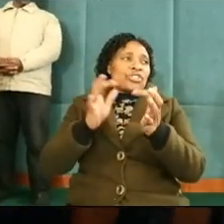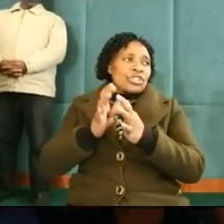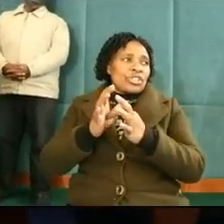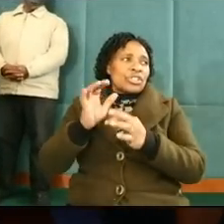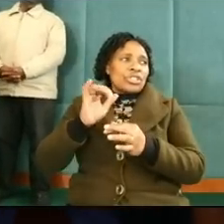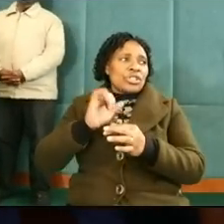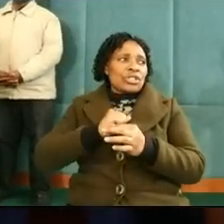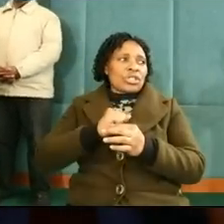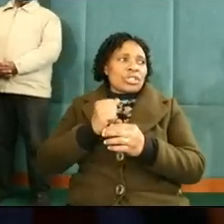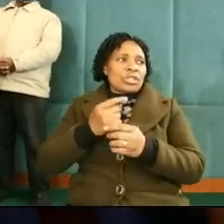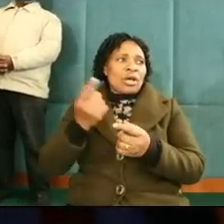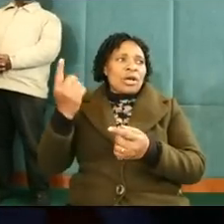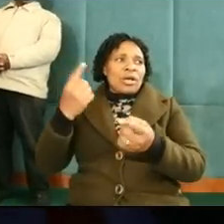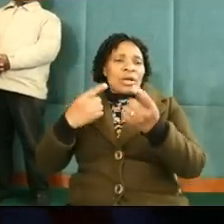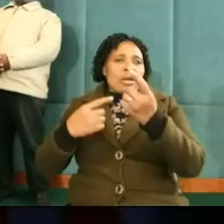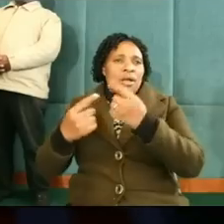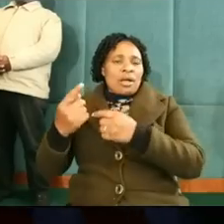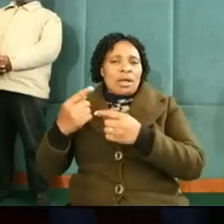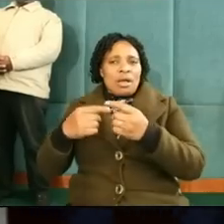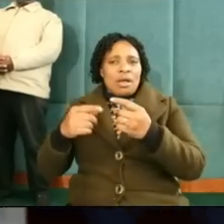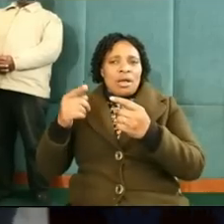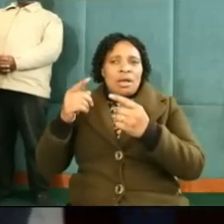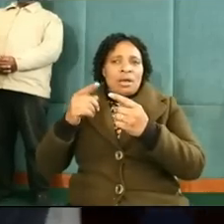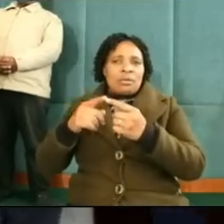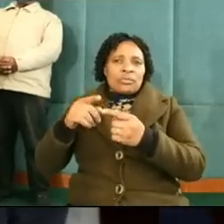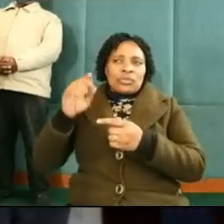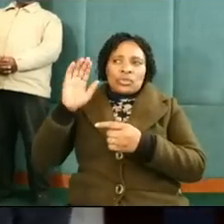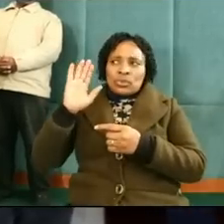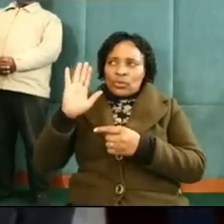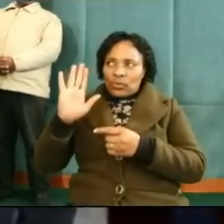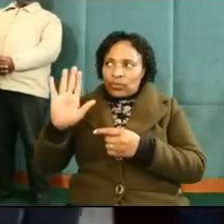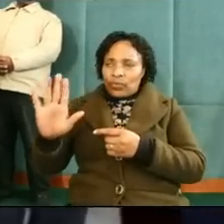Come. Jesus, I come. This is for us.